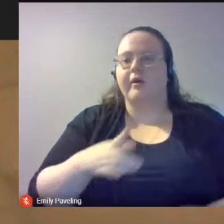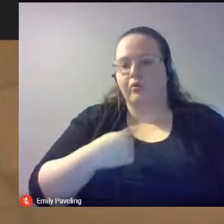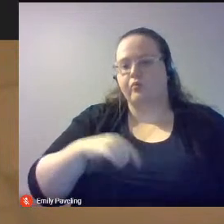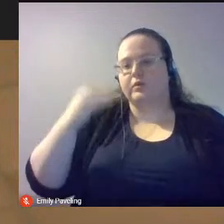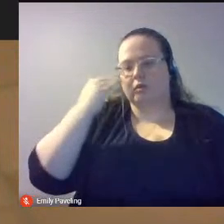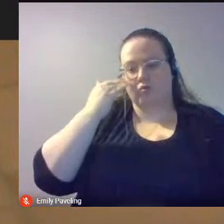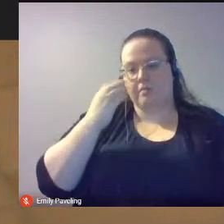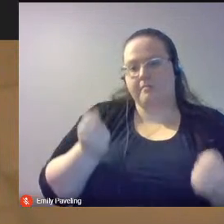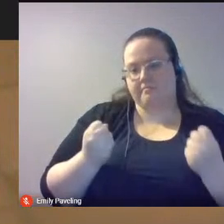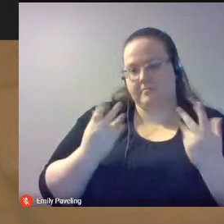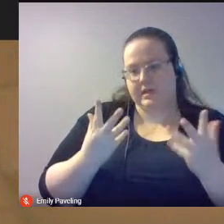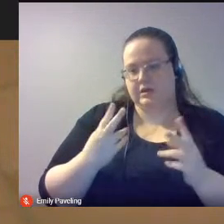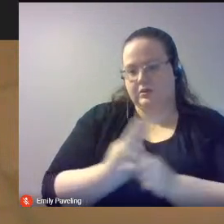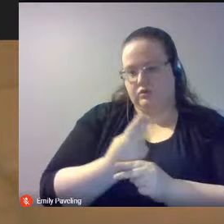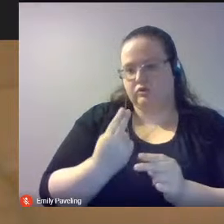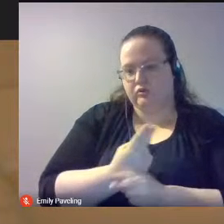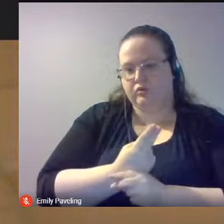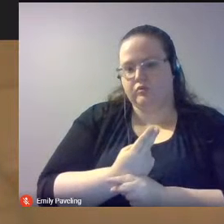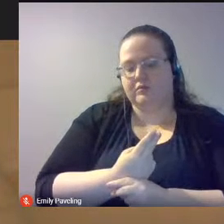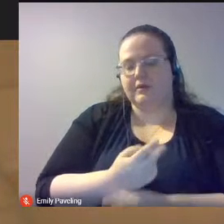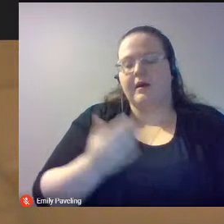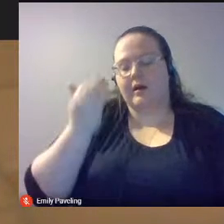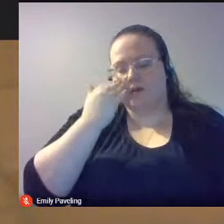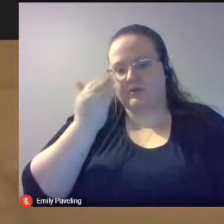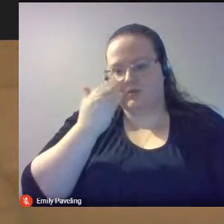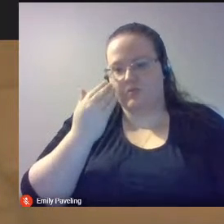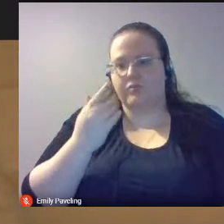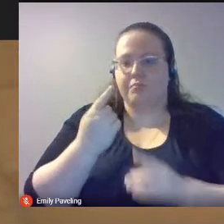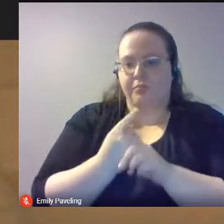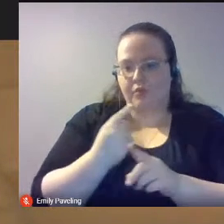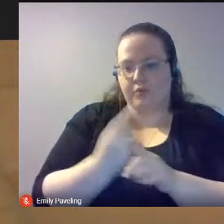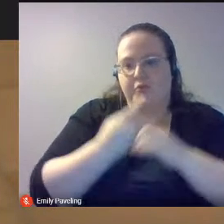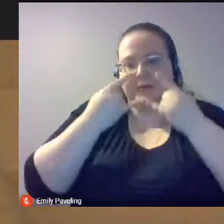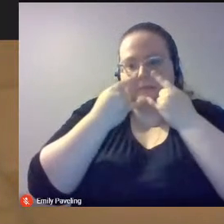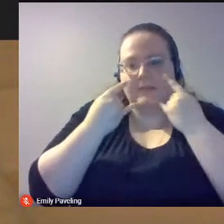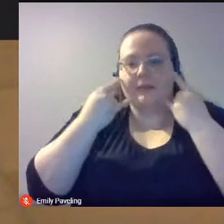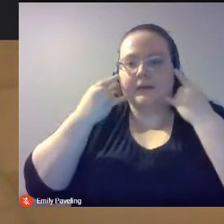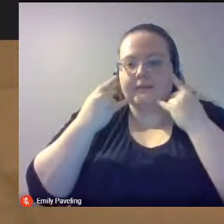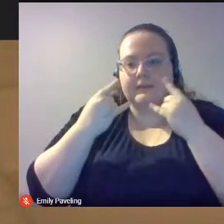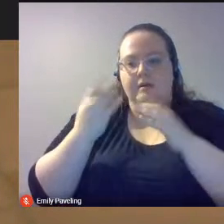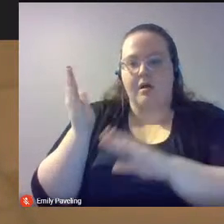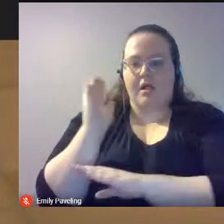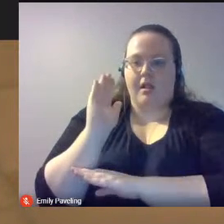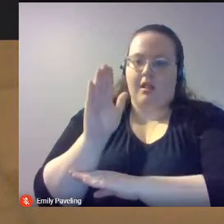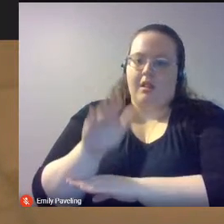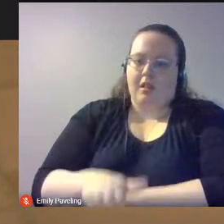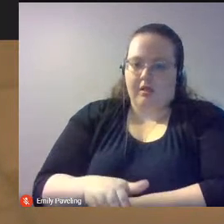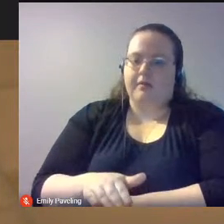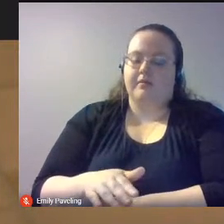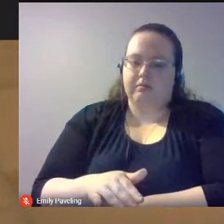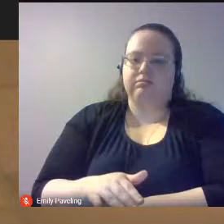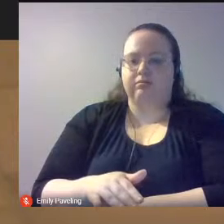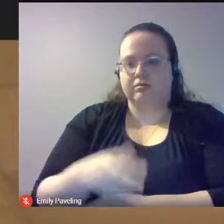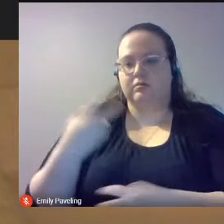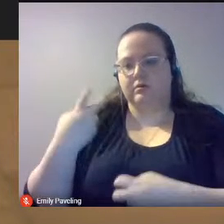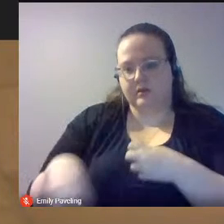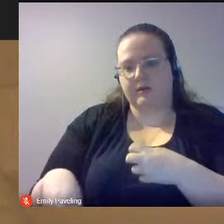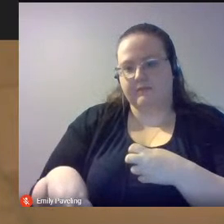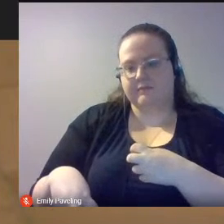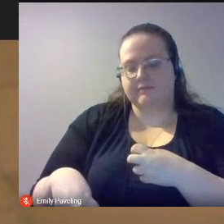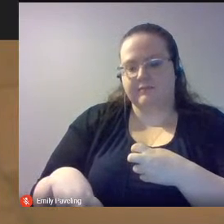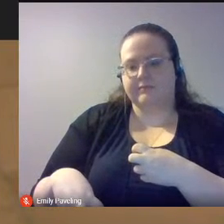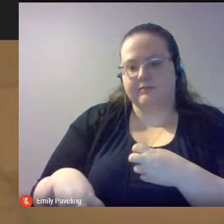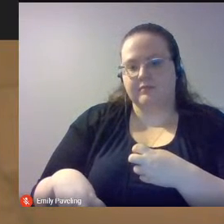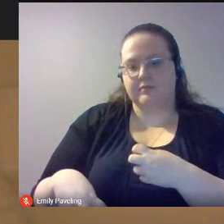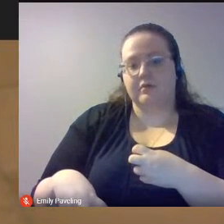wearing masks. We understand that wearing a mask correctly for the full school day may be difficult for students, and